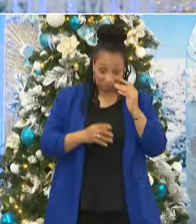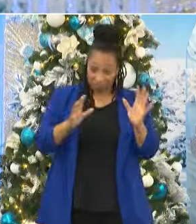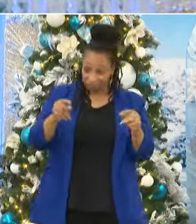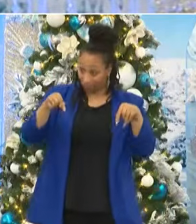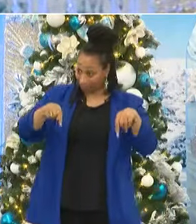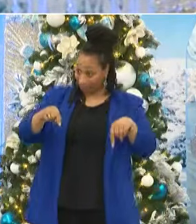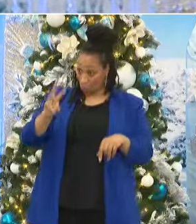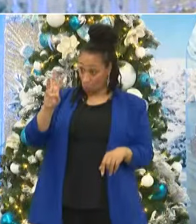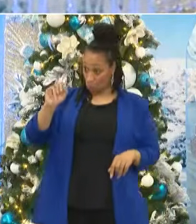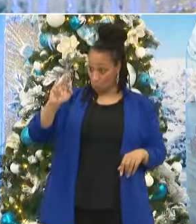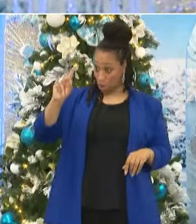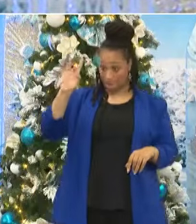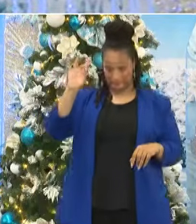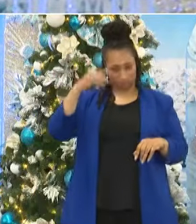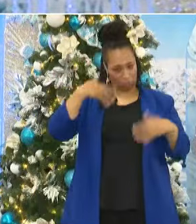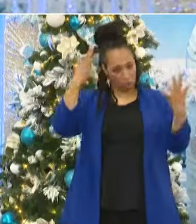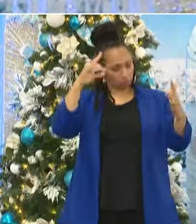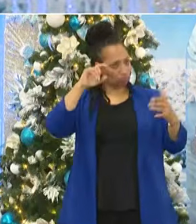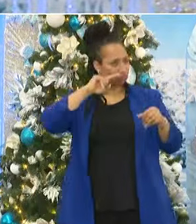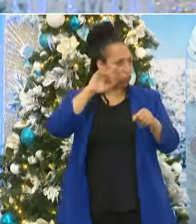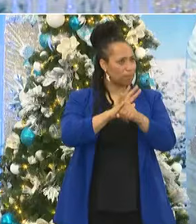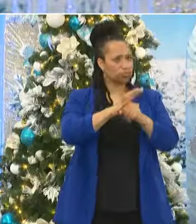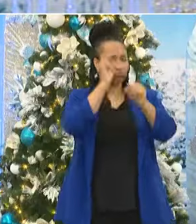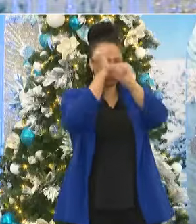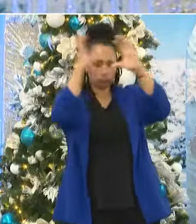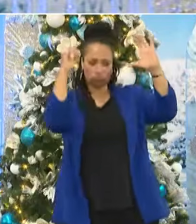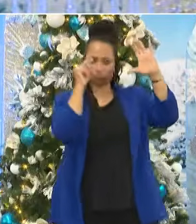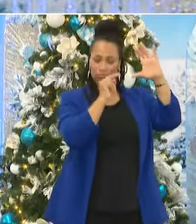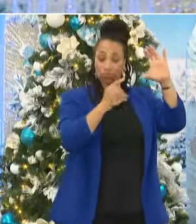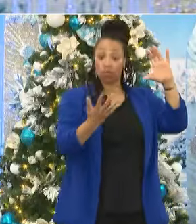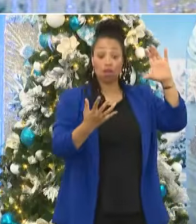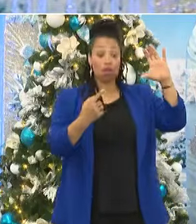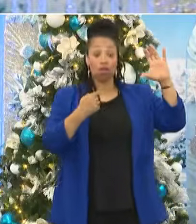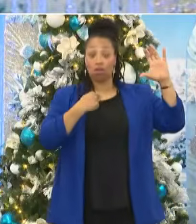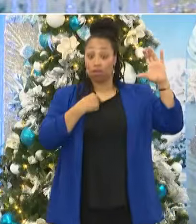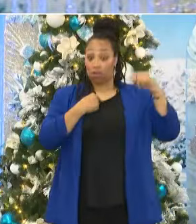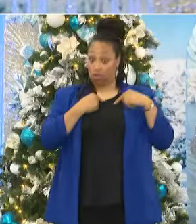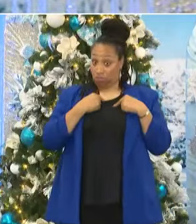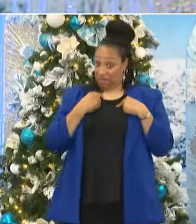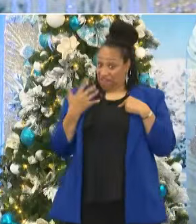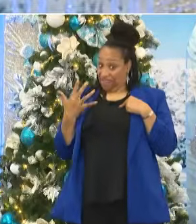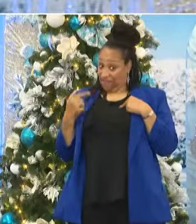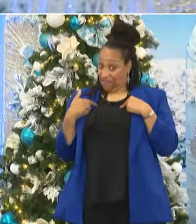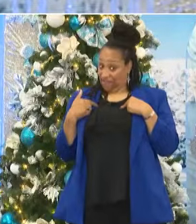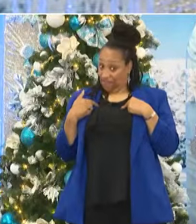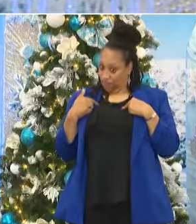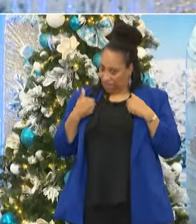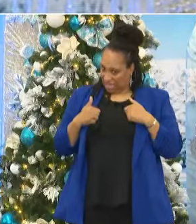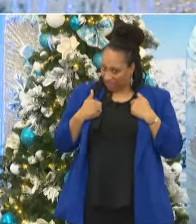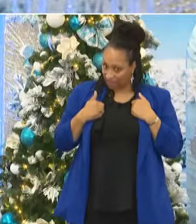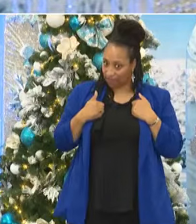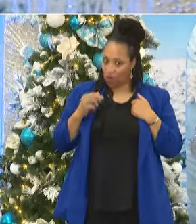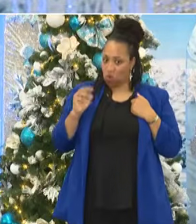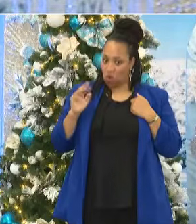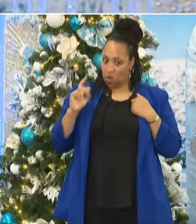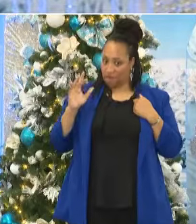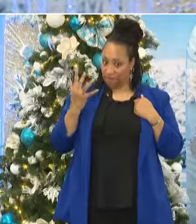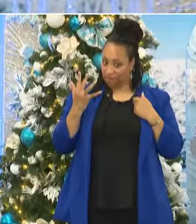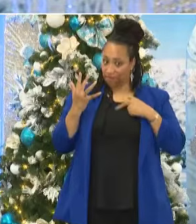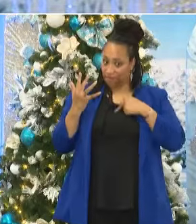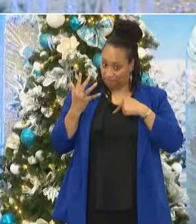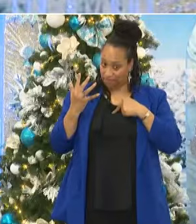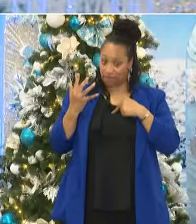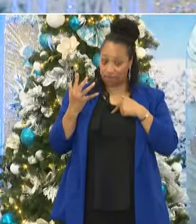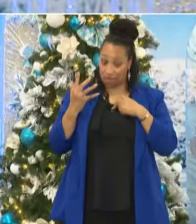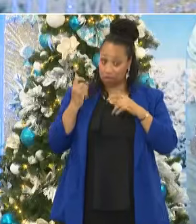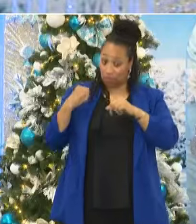from Ward 5. I lived for 20-some years now in Ward 4. I was the Ward 4